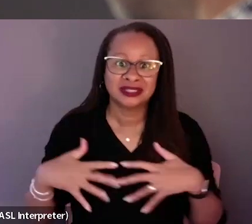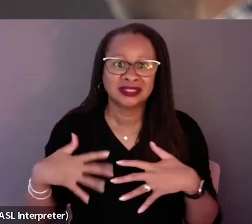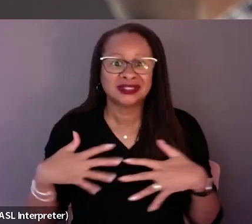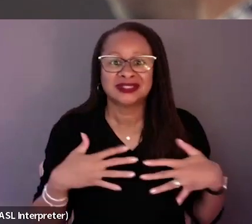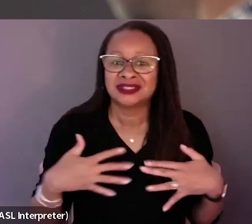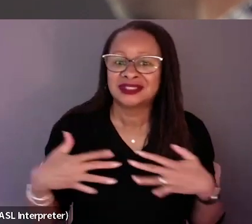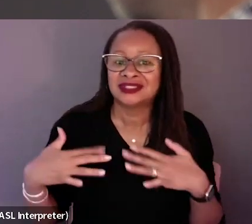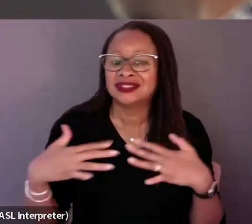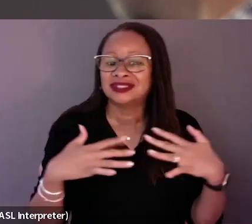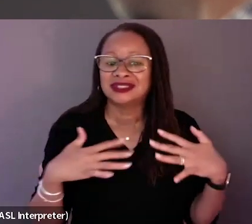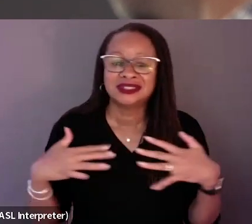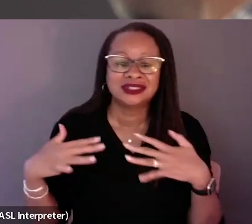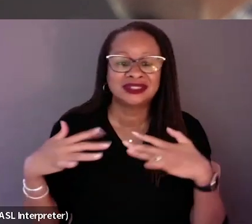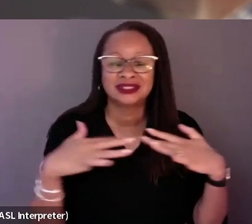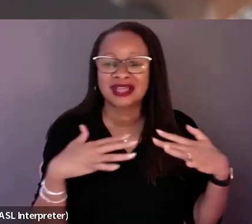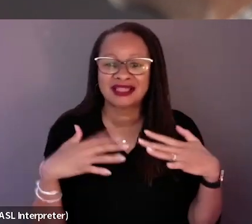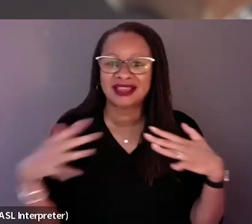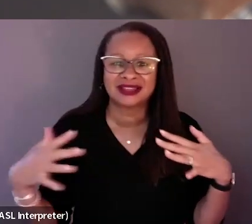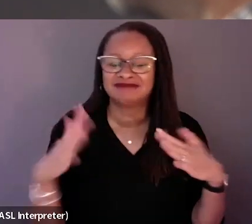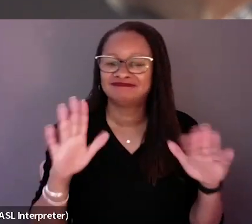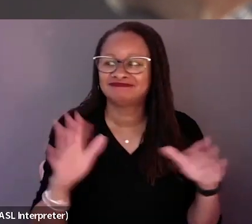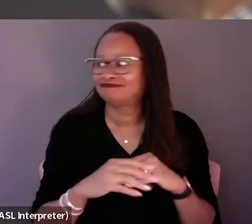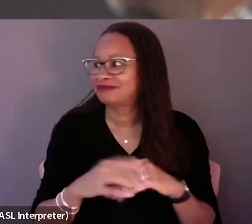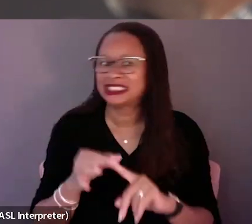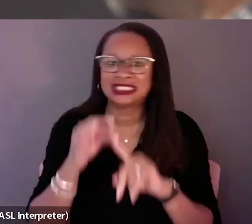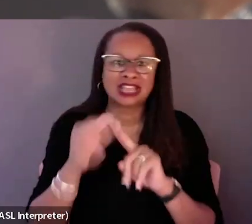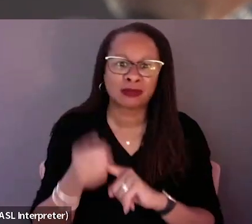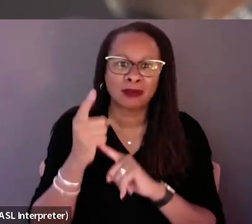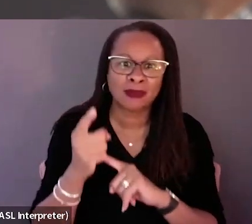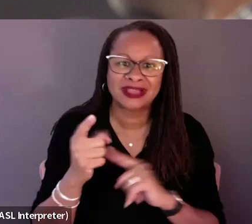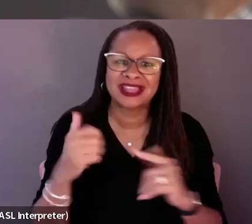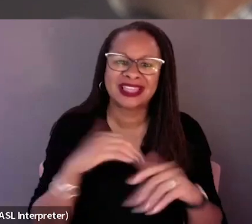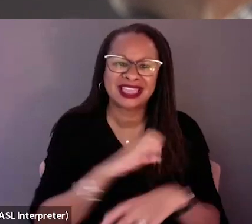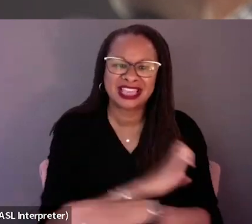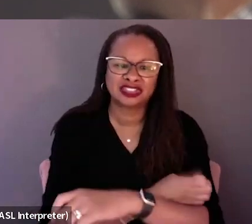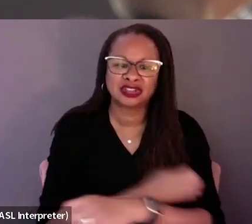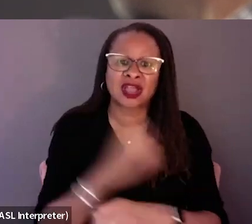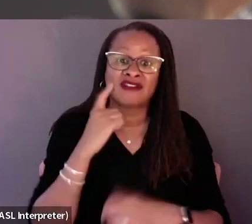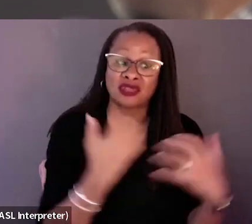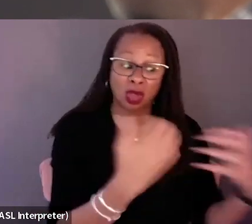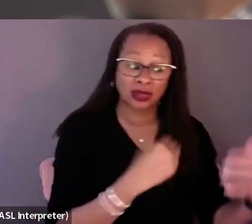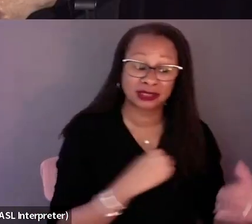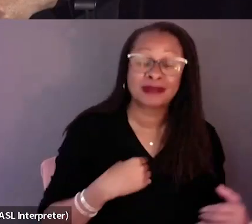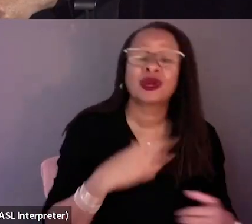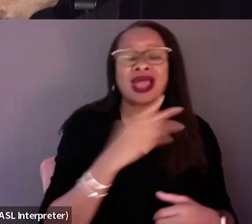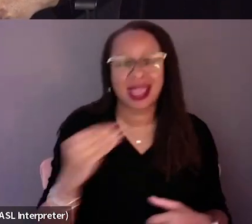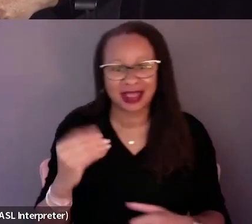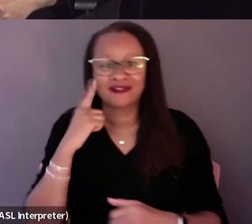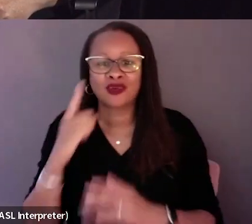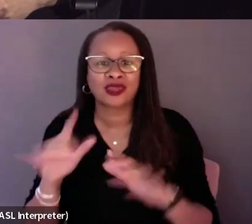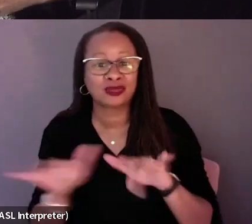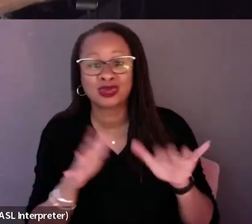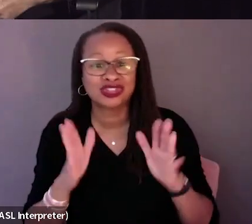this, this kind of like a sacred moment for audience members and for the artists. I was